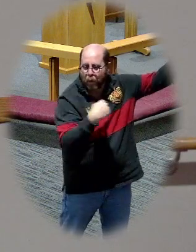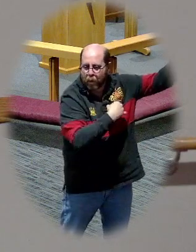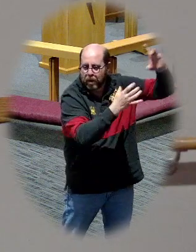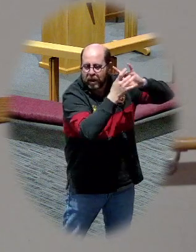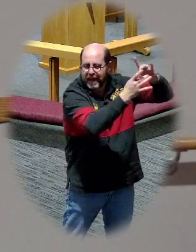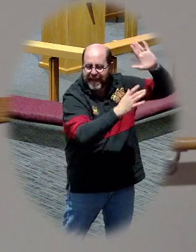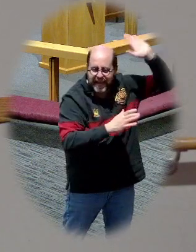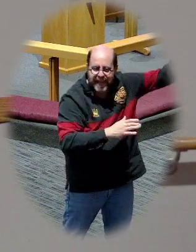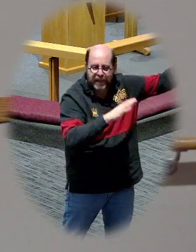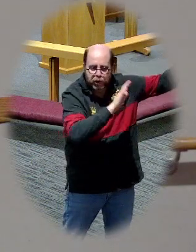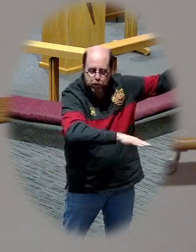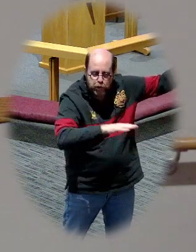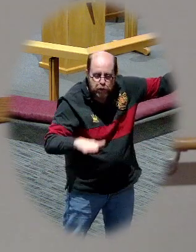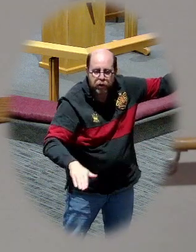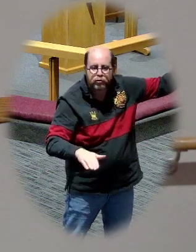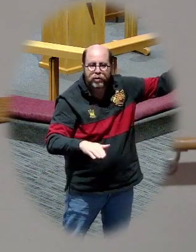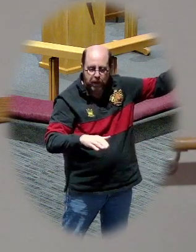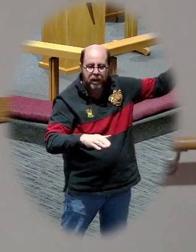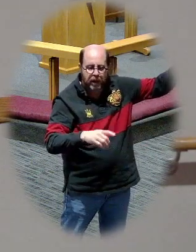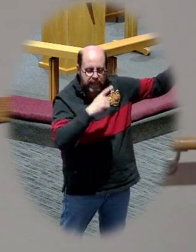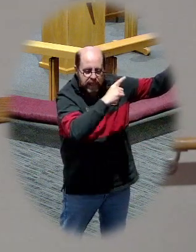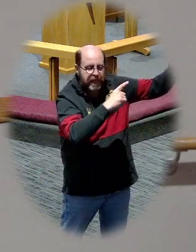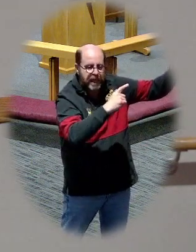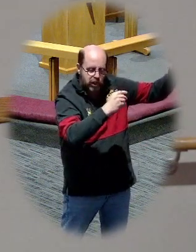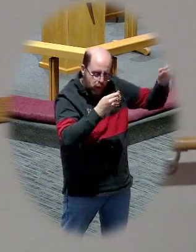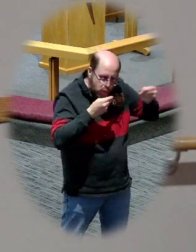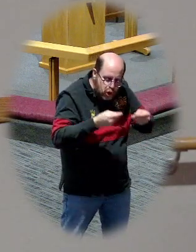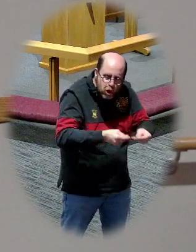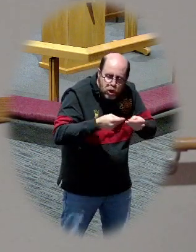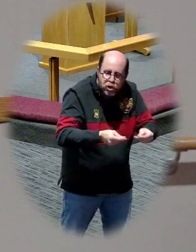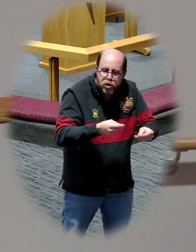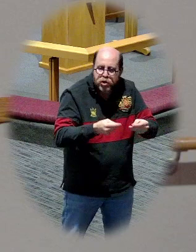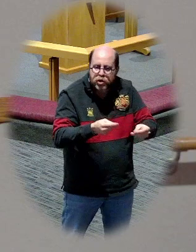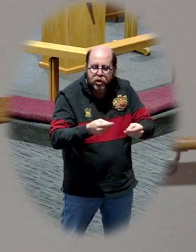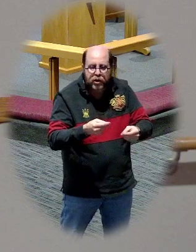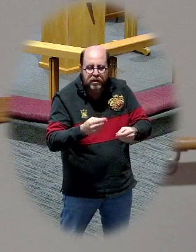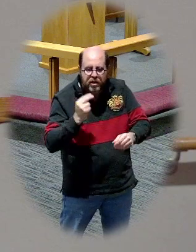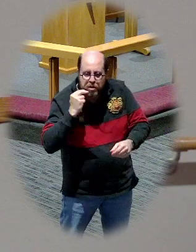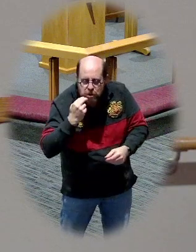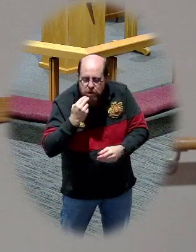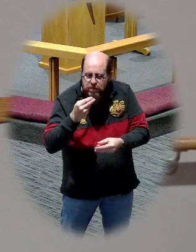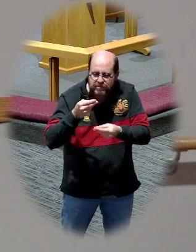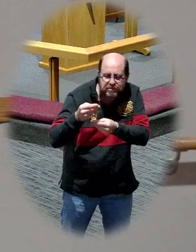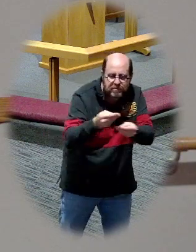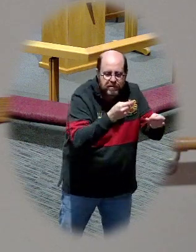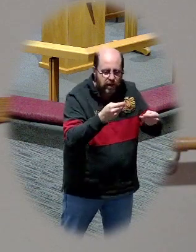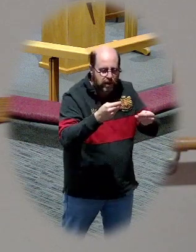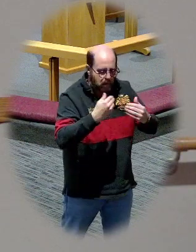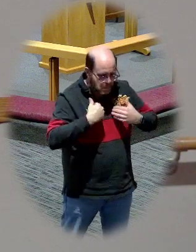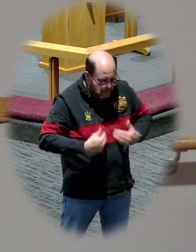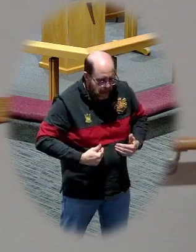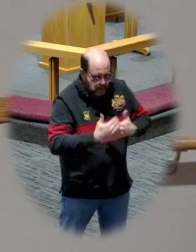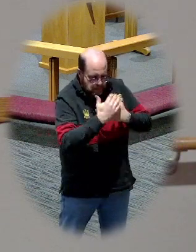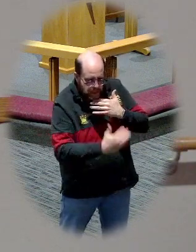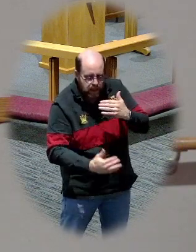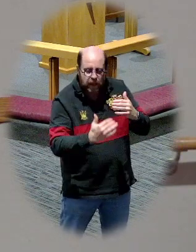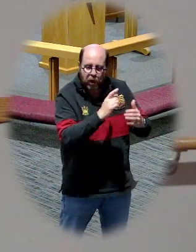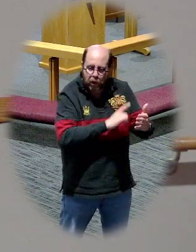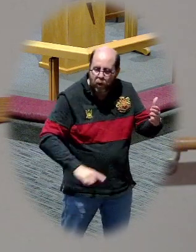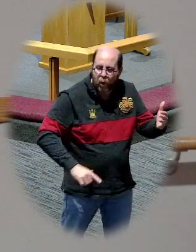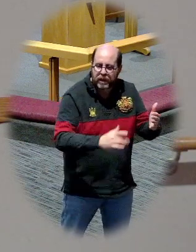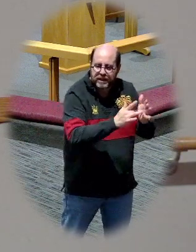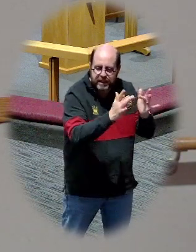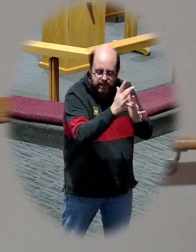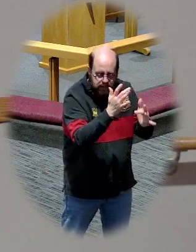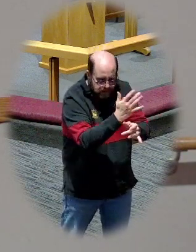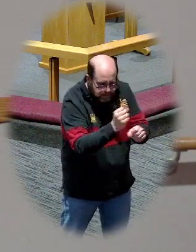God. He is the one who is nurturing and growing us as He feeds us the very body and blood of our Lord and Savior Jesus